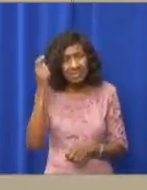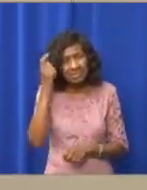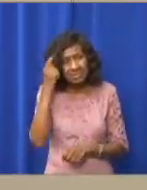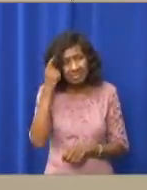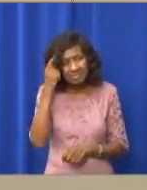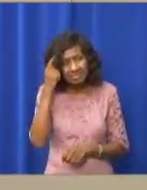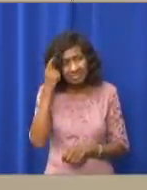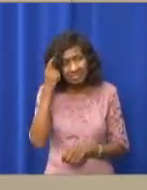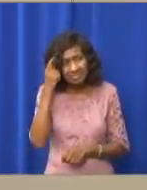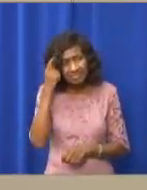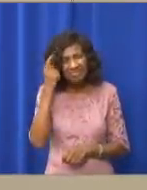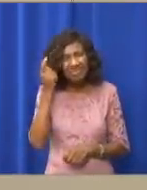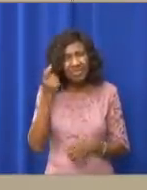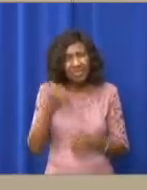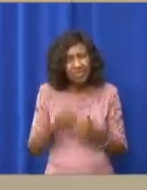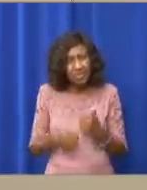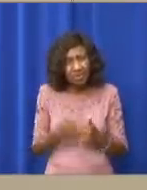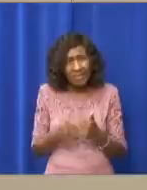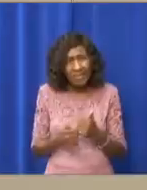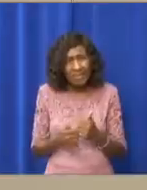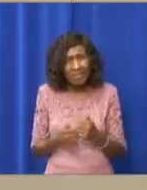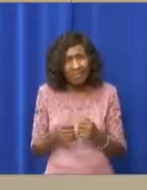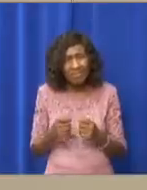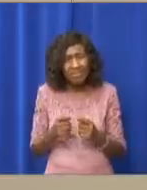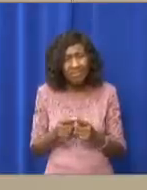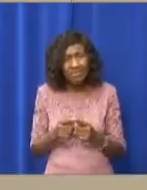trouble to come up with